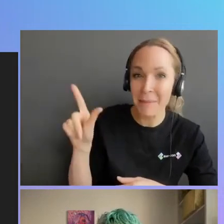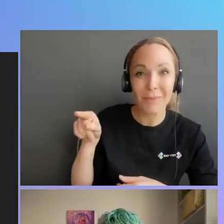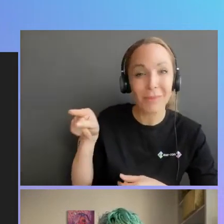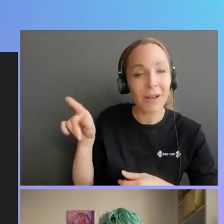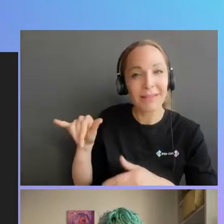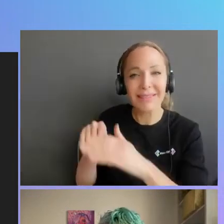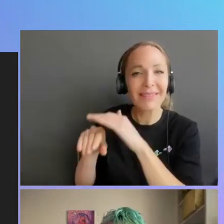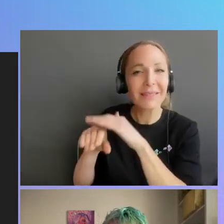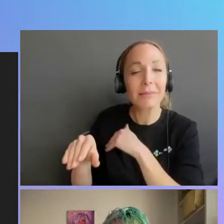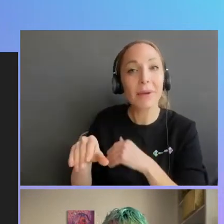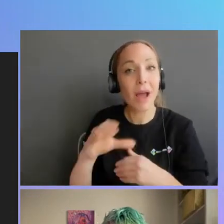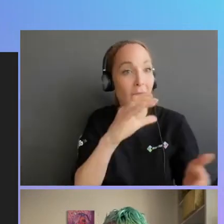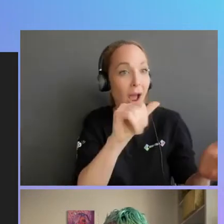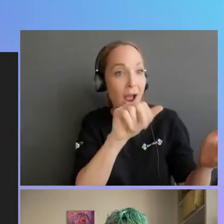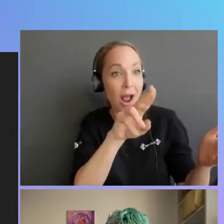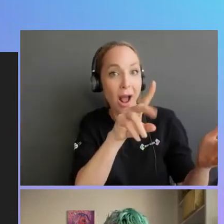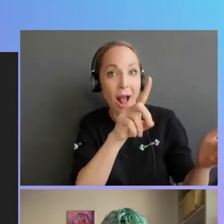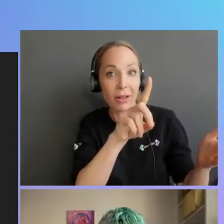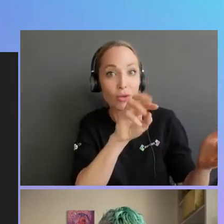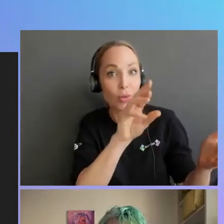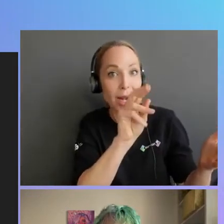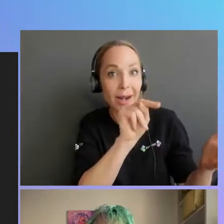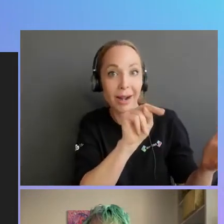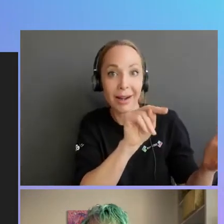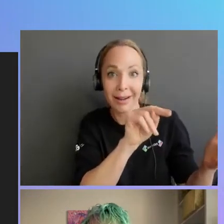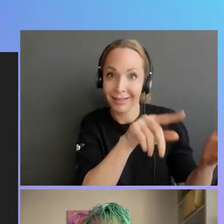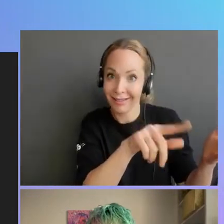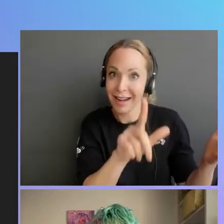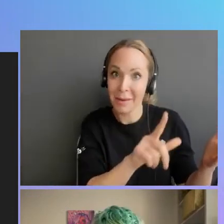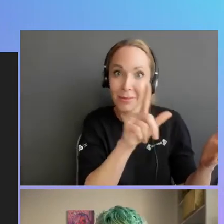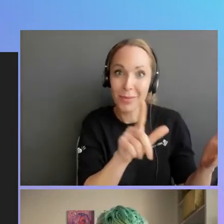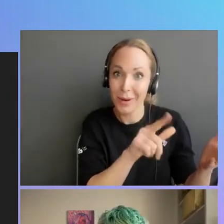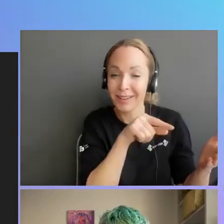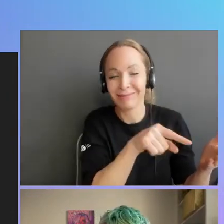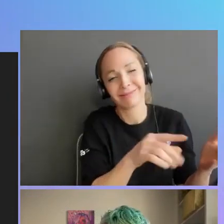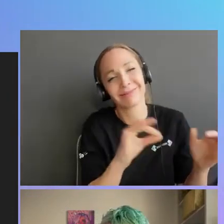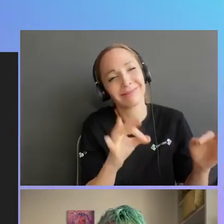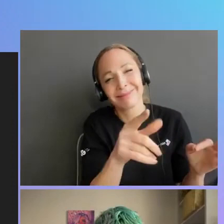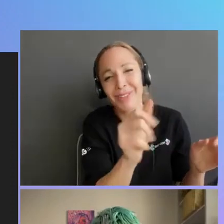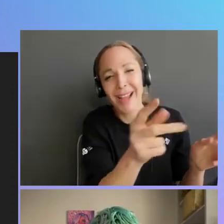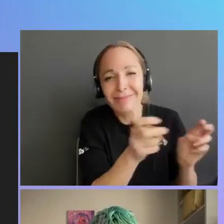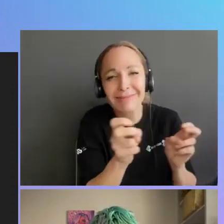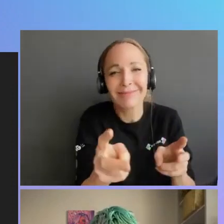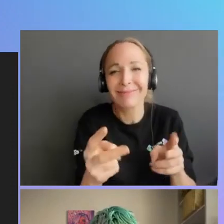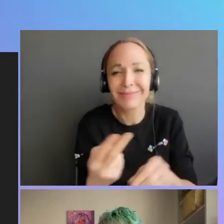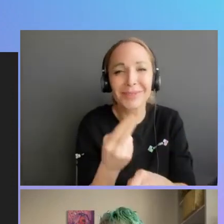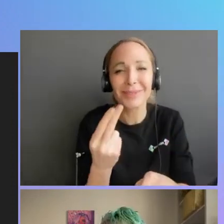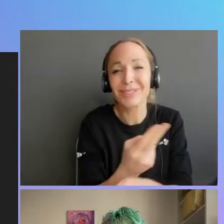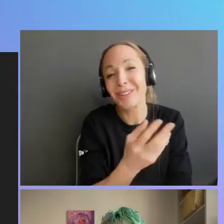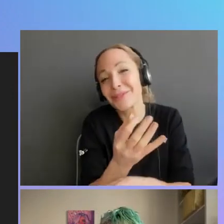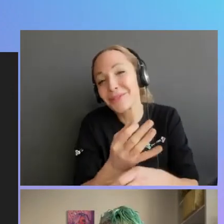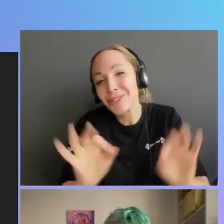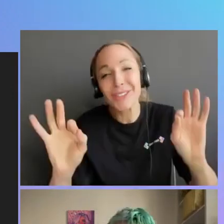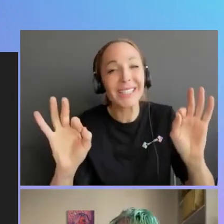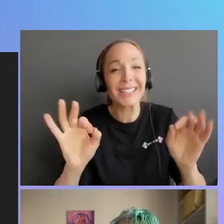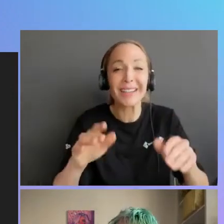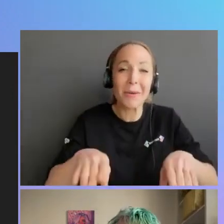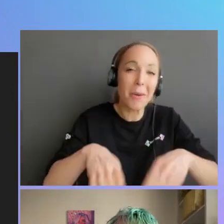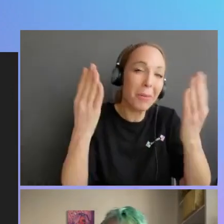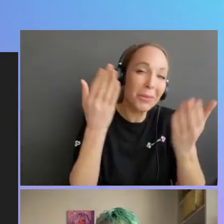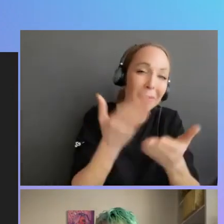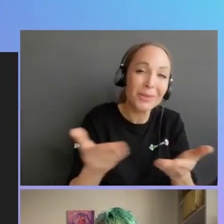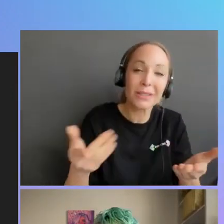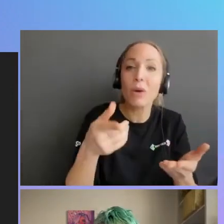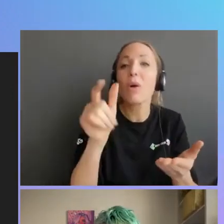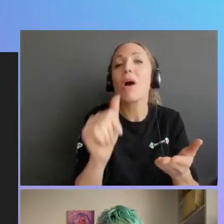Super easy, free, open source, wonderful. And you can restyle it at your own risk. Like I mentioned, you'll want to do